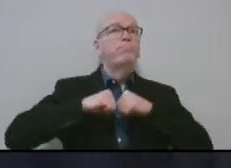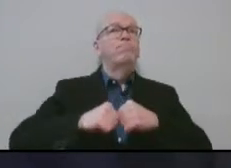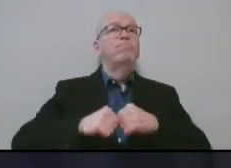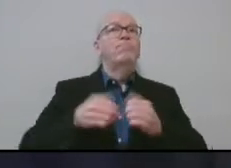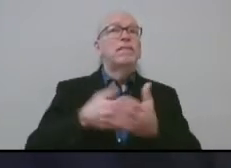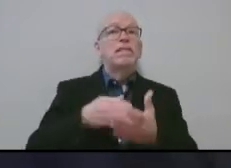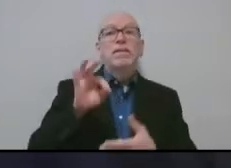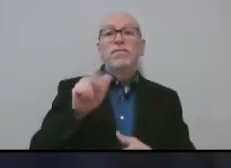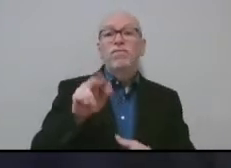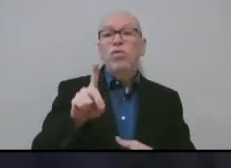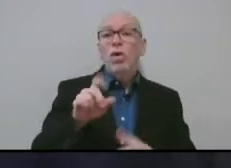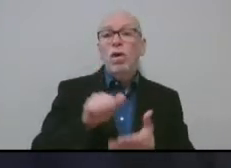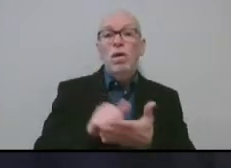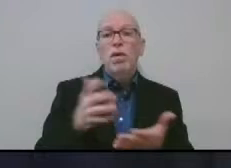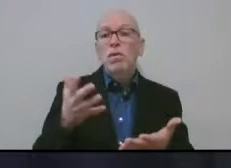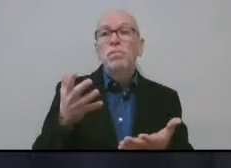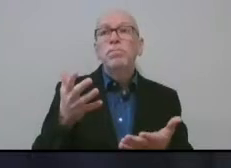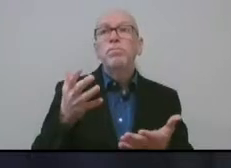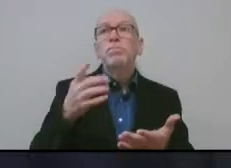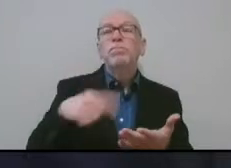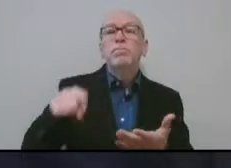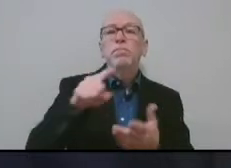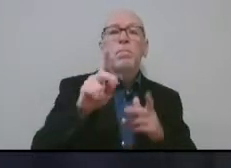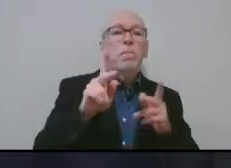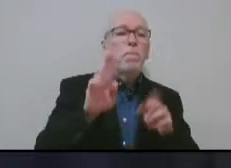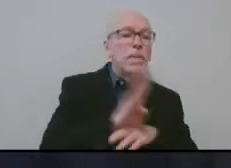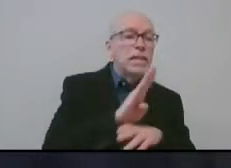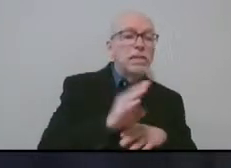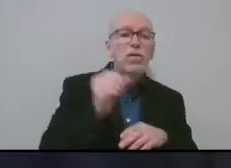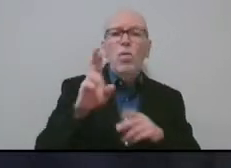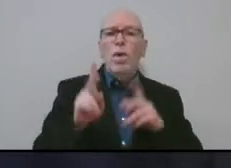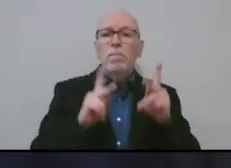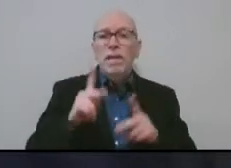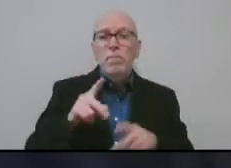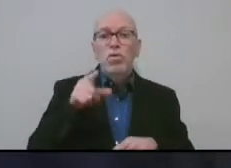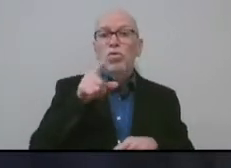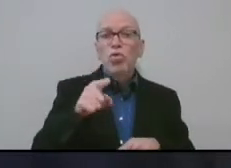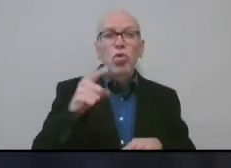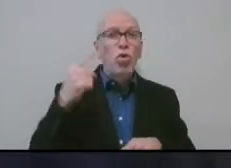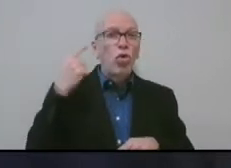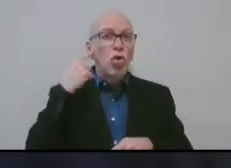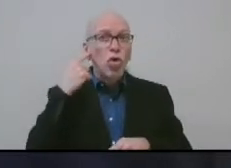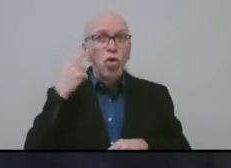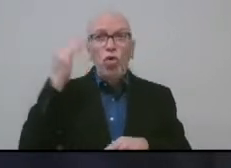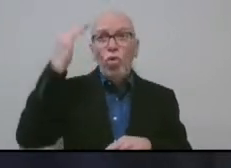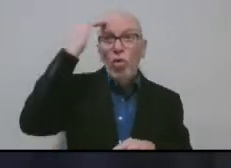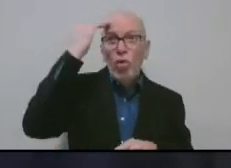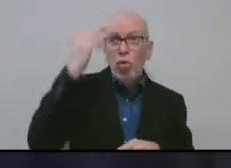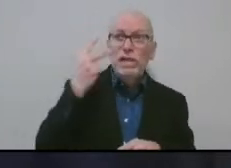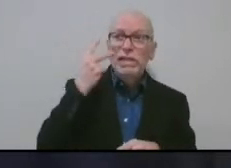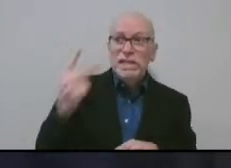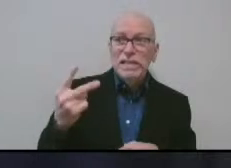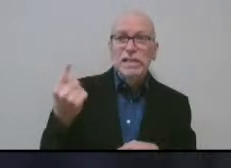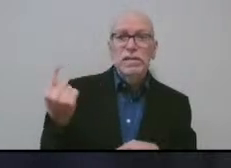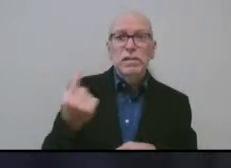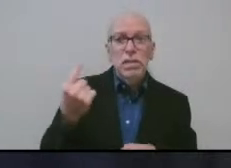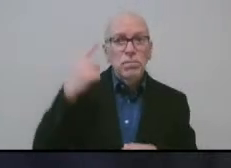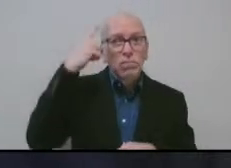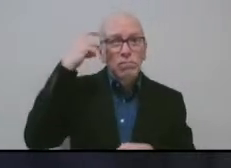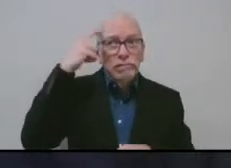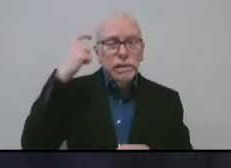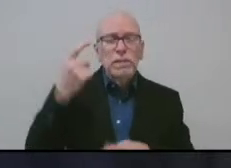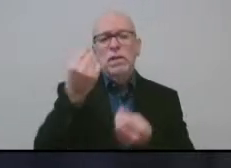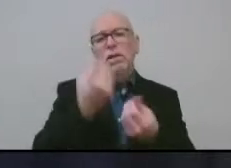remains businesses and individuals. If you see something suspicious, please let us know.